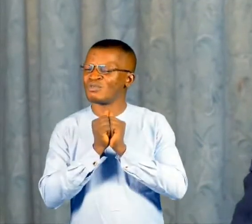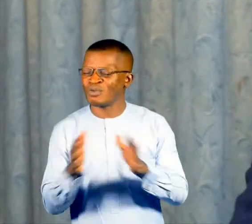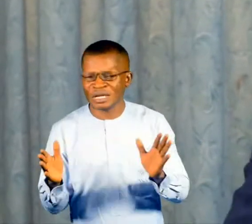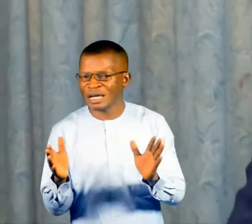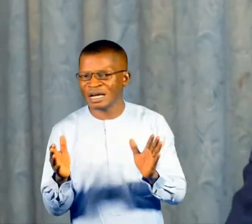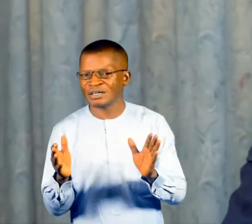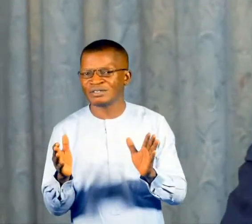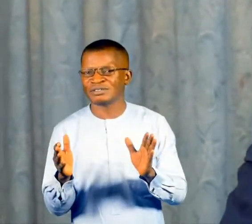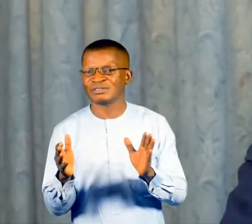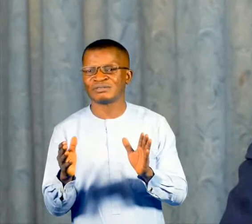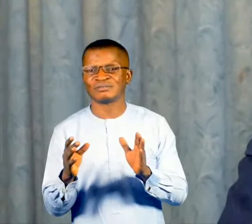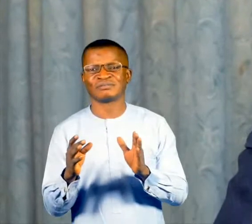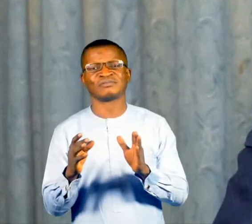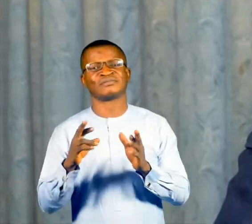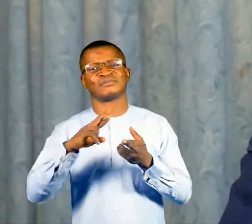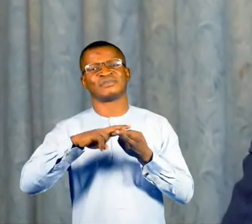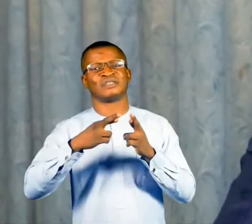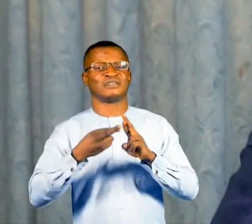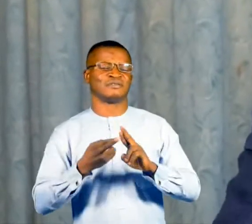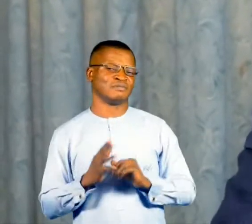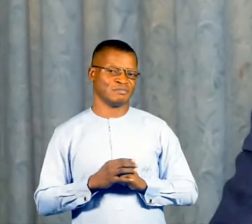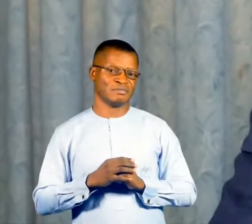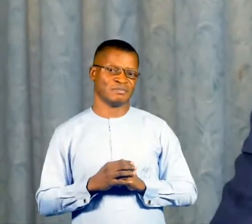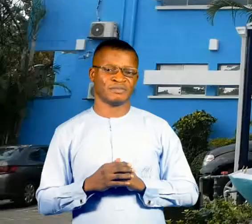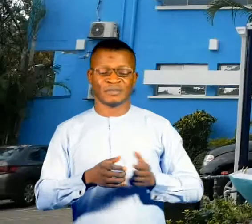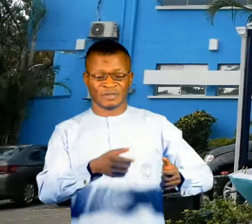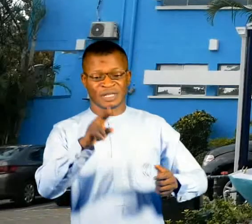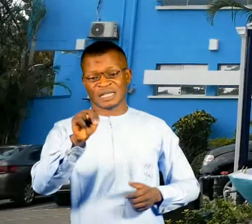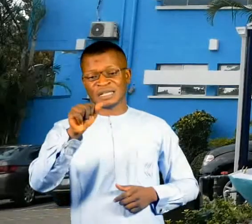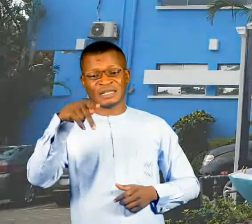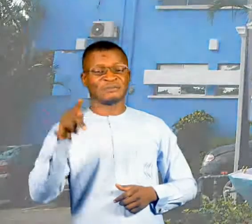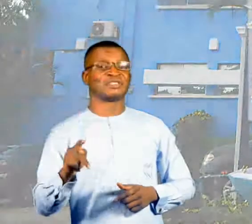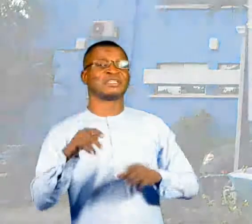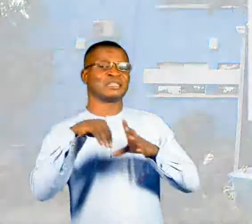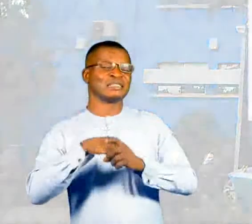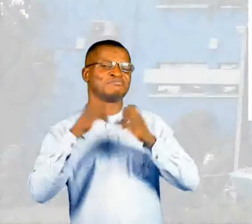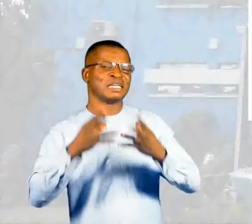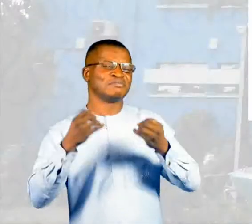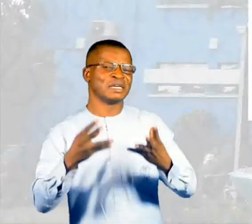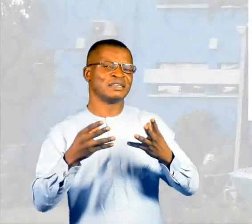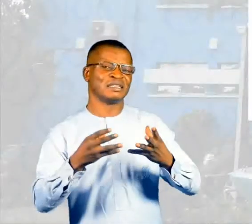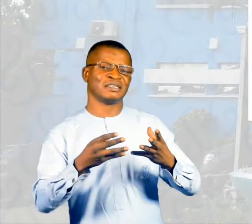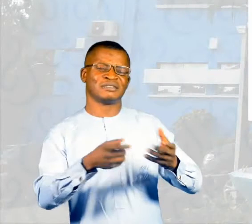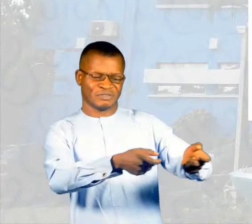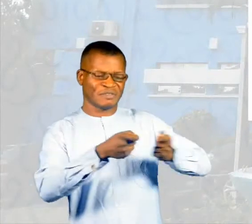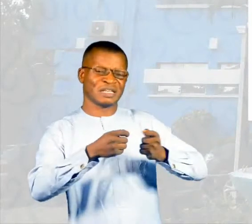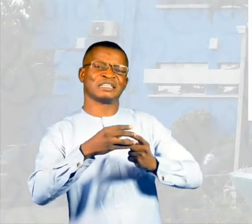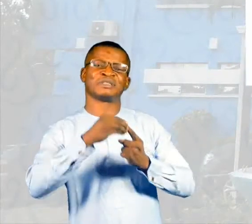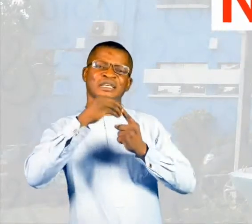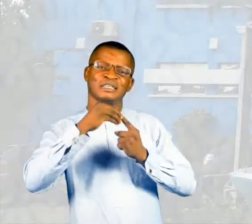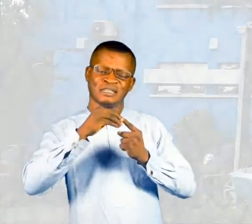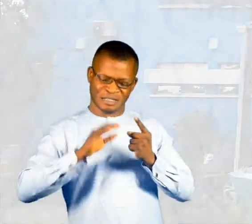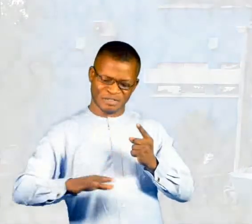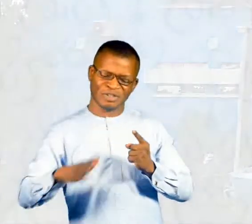in the absence of a close relative. NAPTIP receives several reports of internal trafficking,